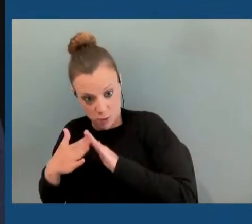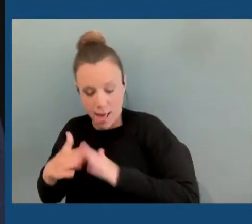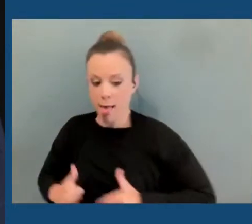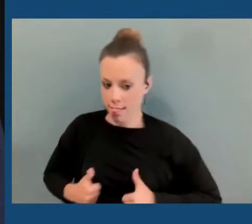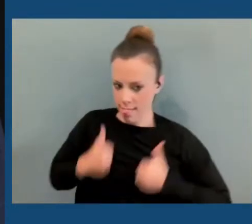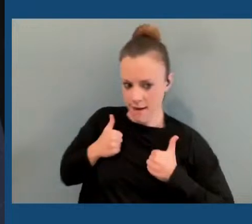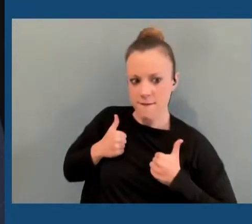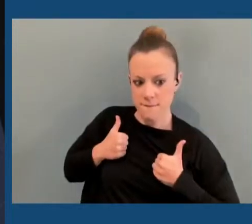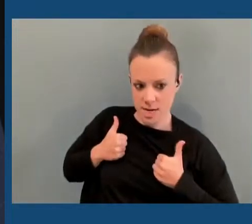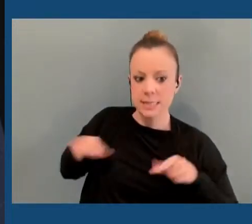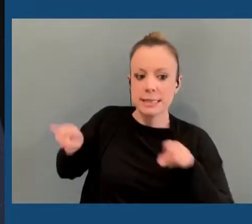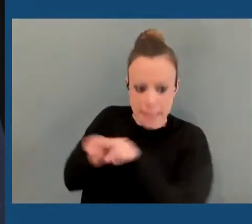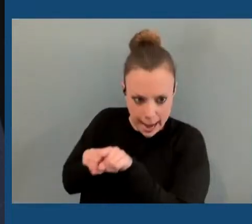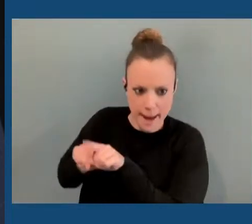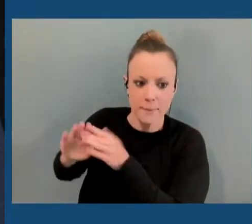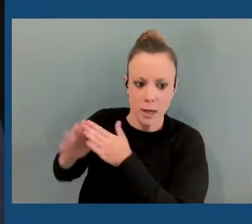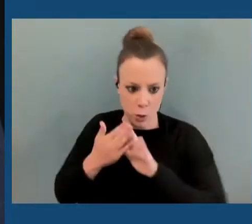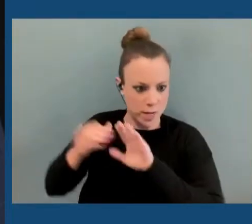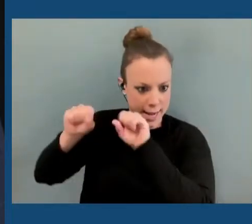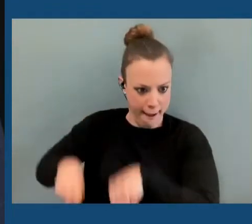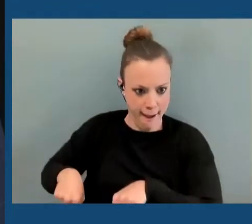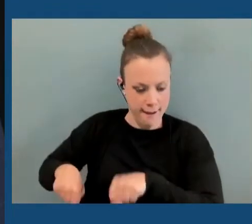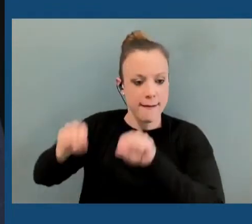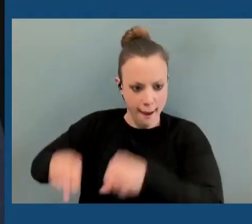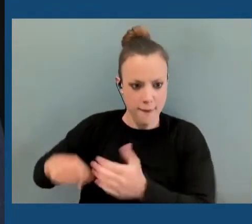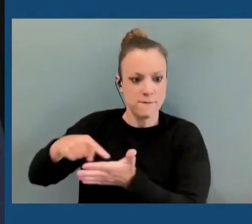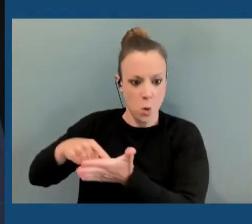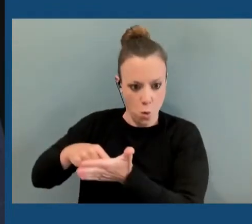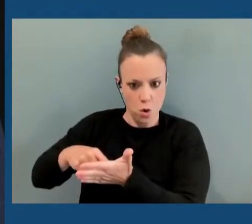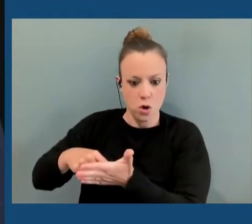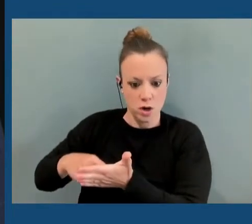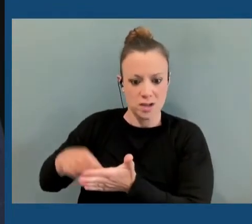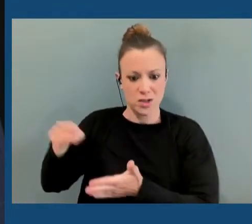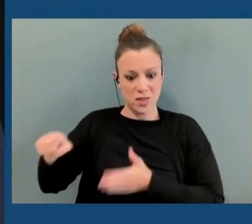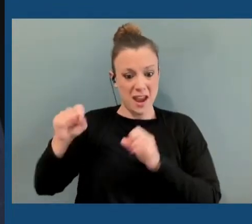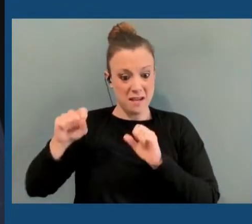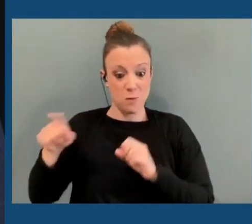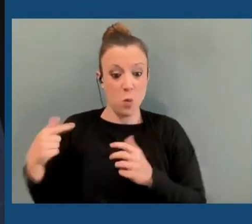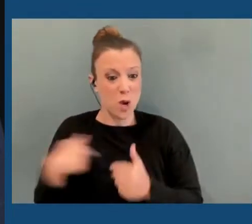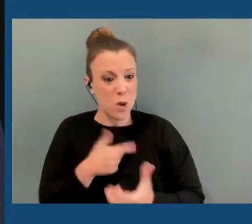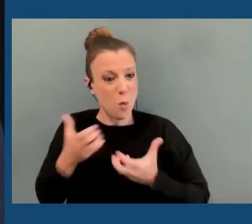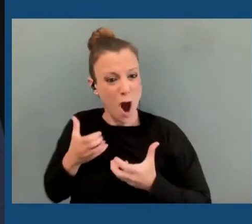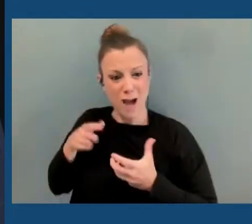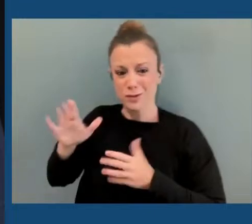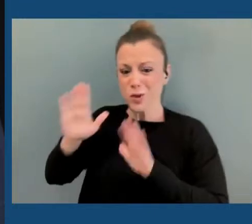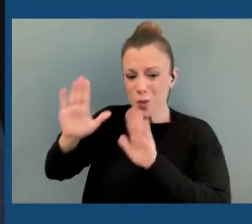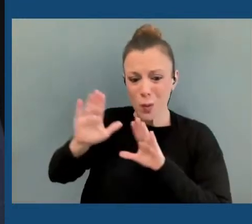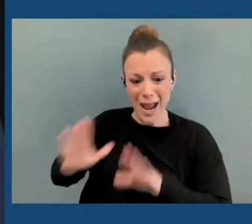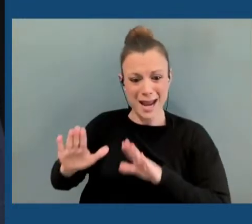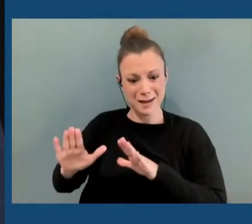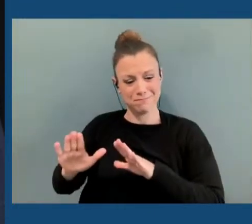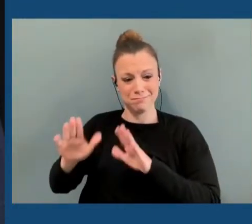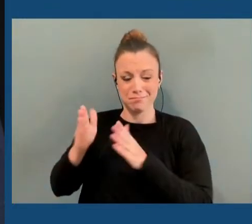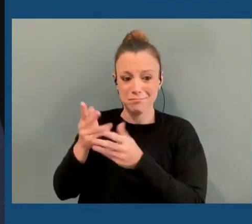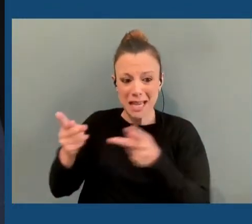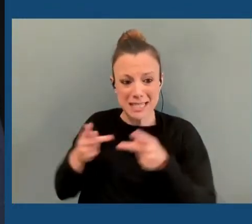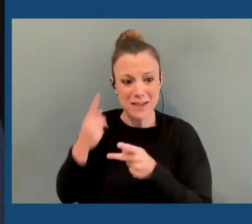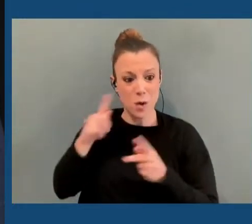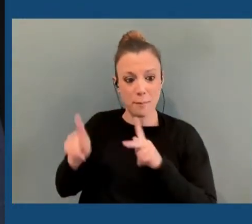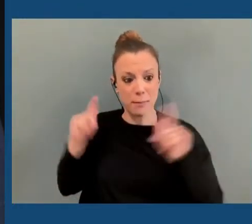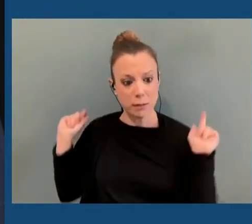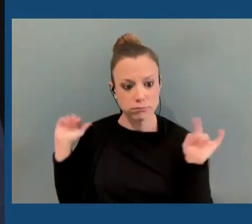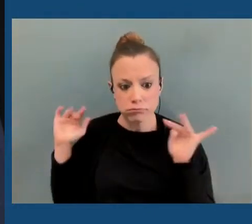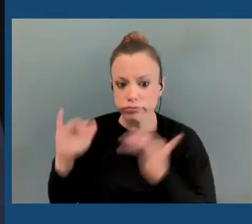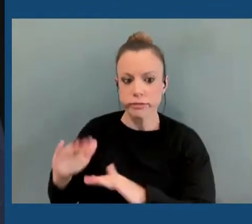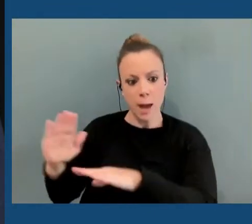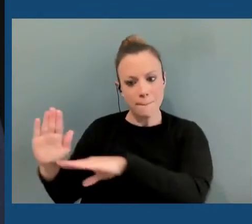vibrant places for people and commerce, and places like Syracuse. You know, we need to continue making real investments in cities like Syracuse. And